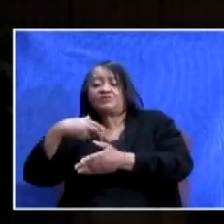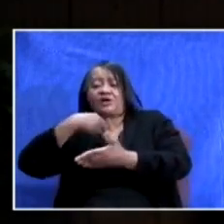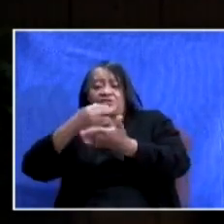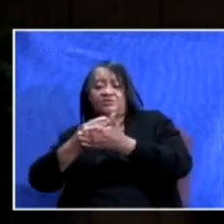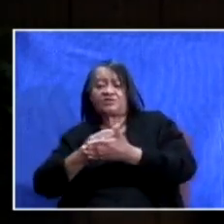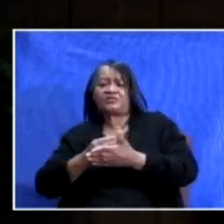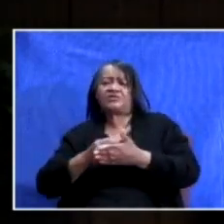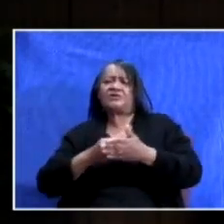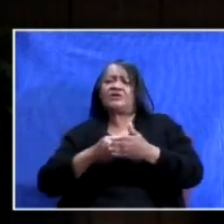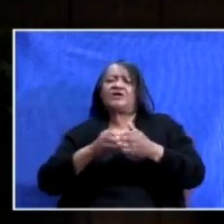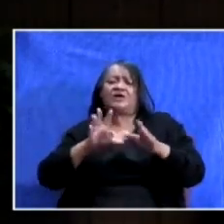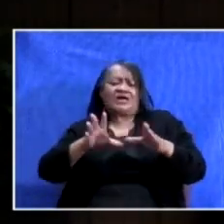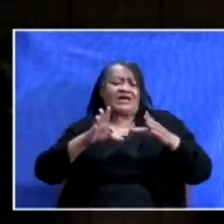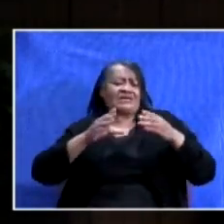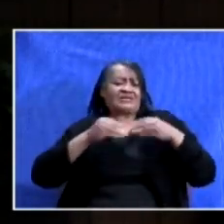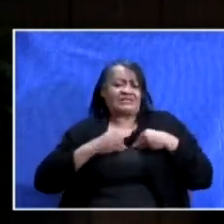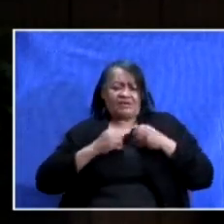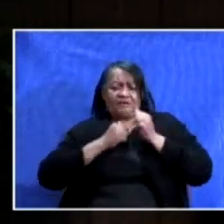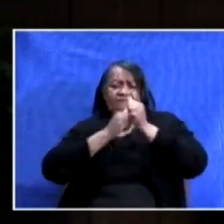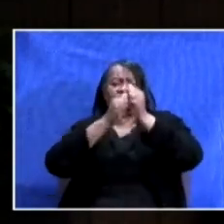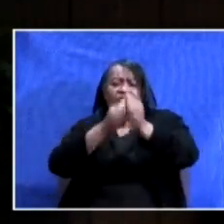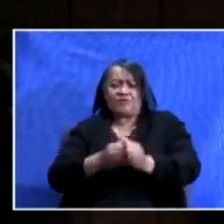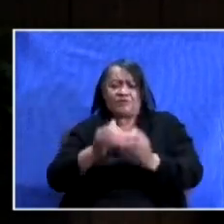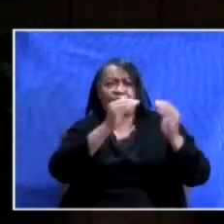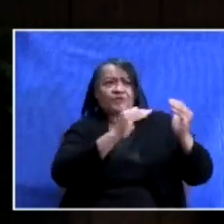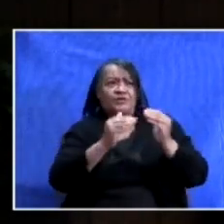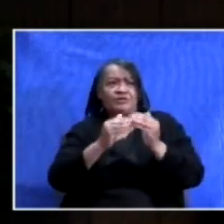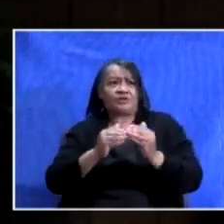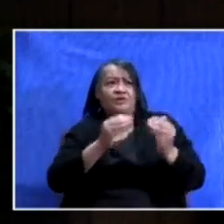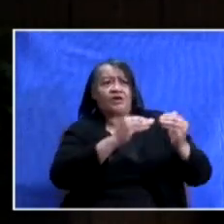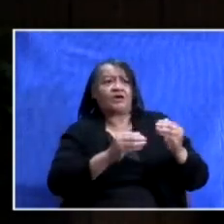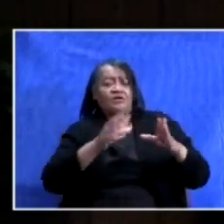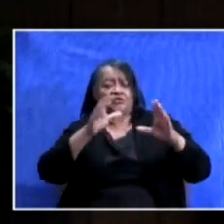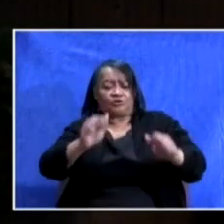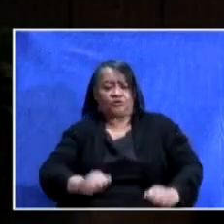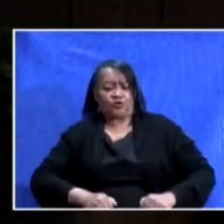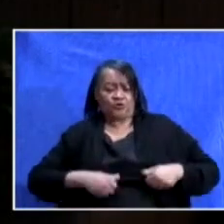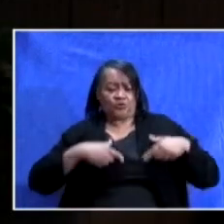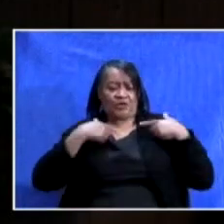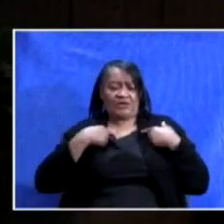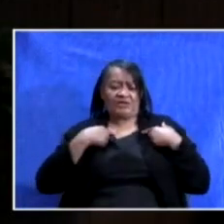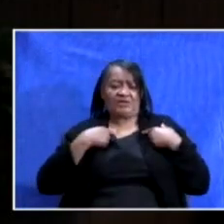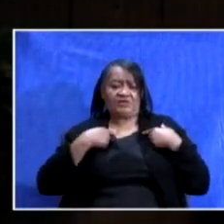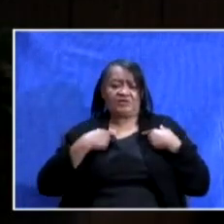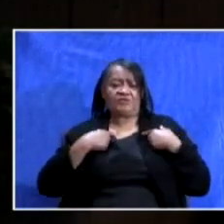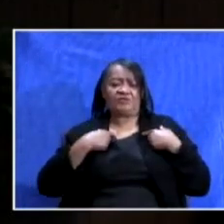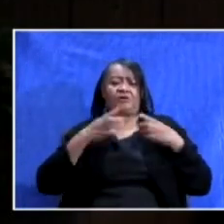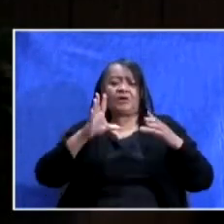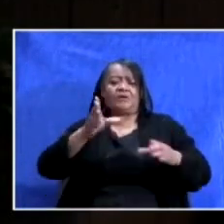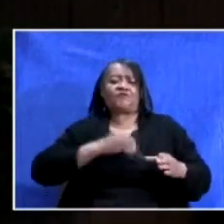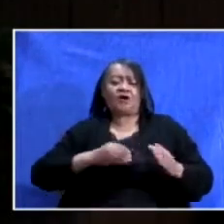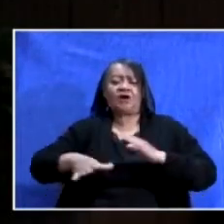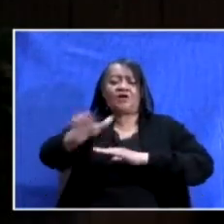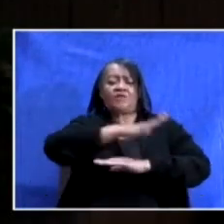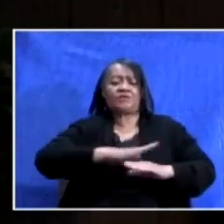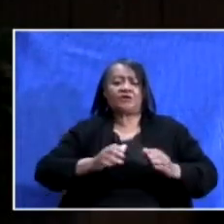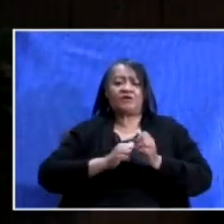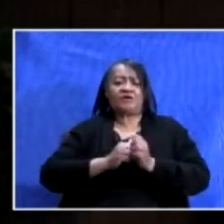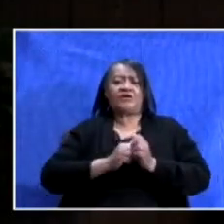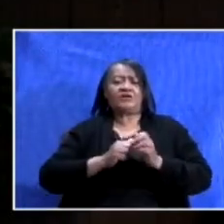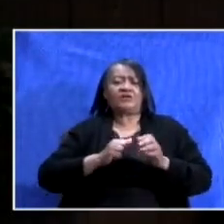justice, justice alone, so that you may live and possess the land the Lord your God is giving you.